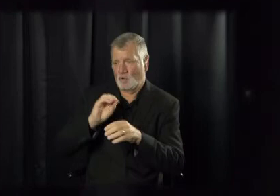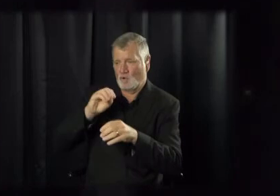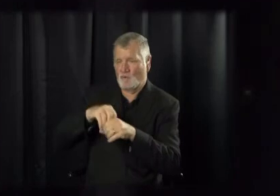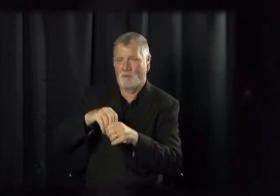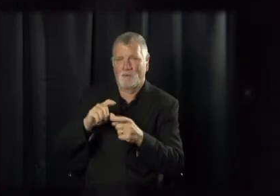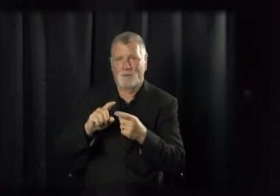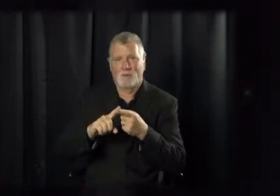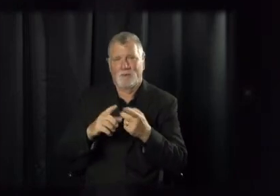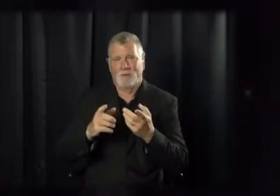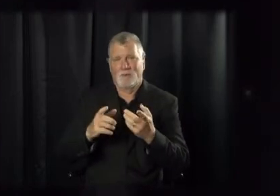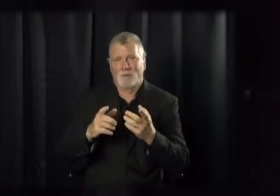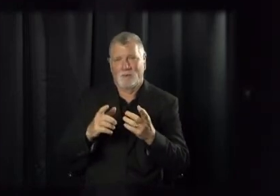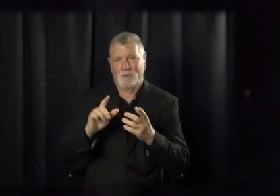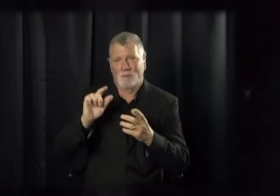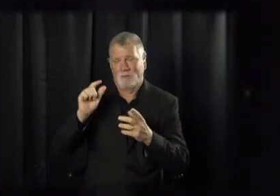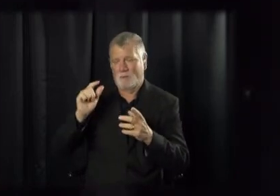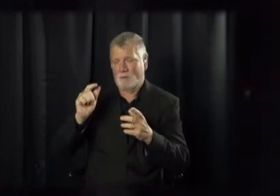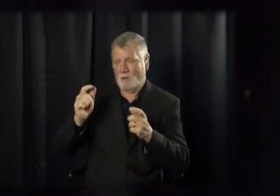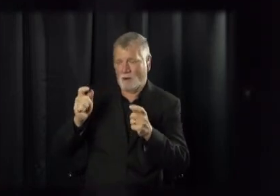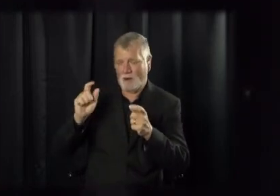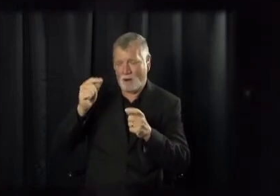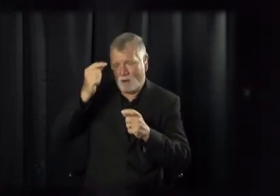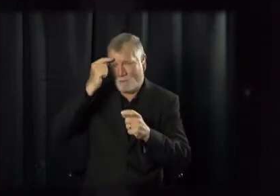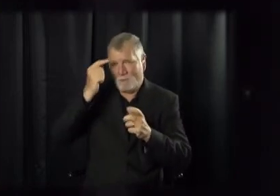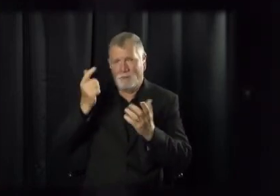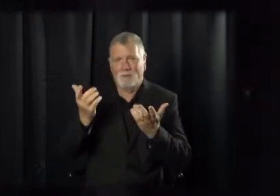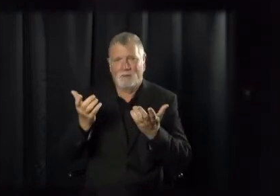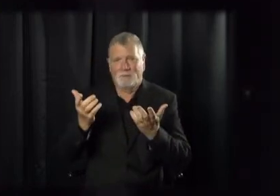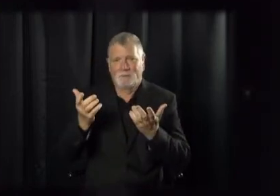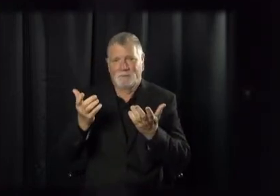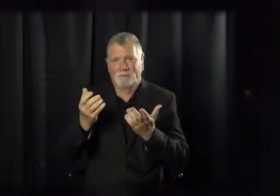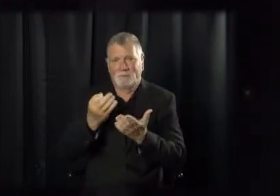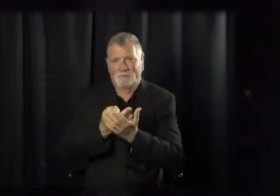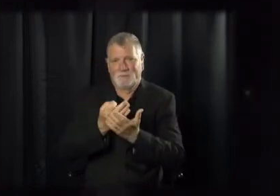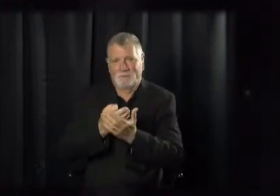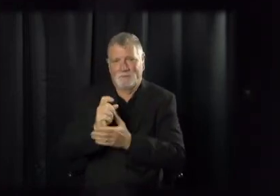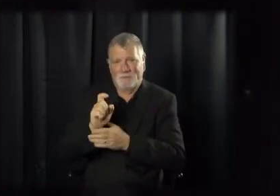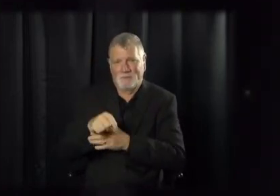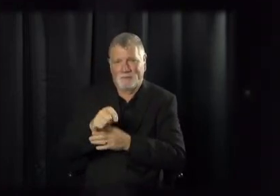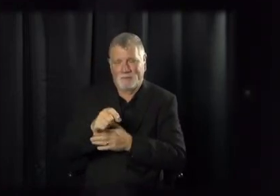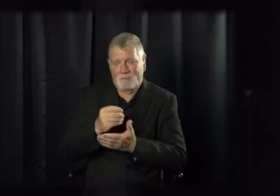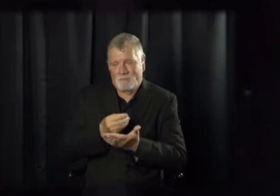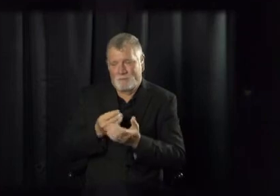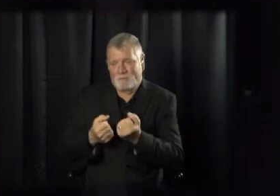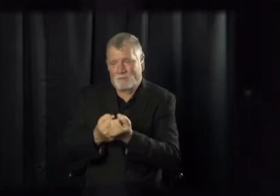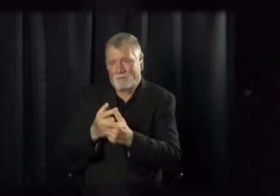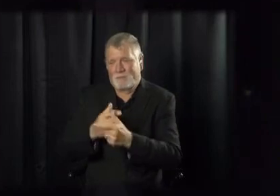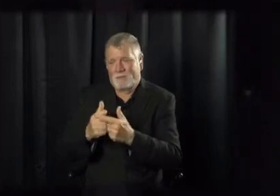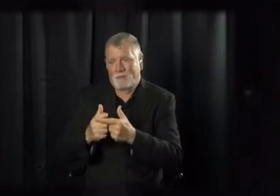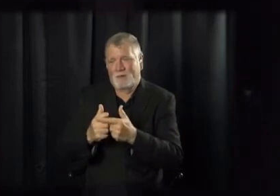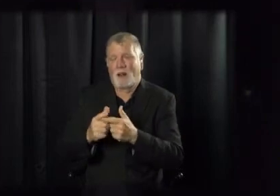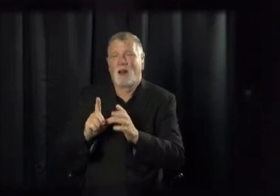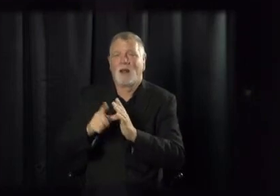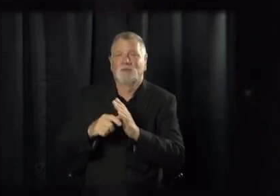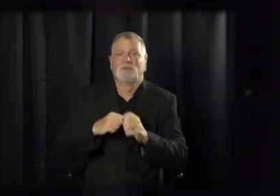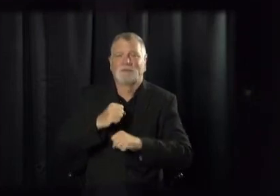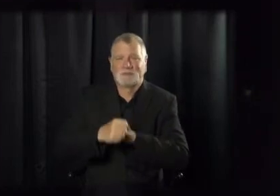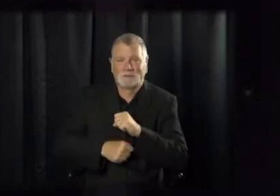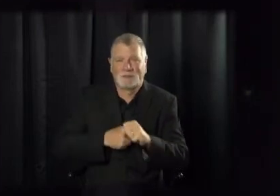contributed to the government's fiscal needs, but then suffered